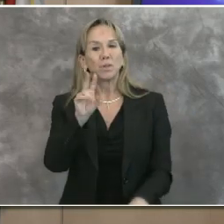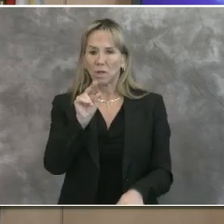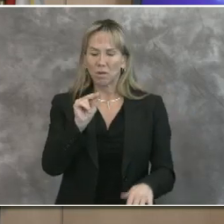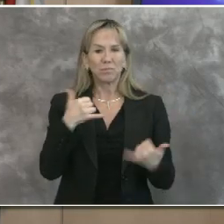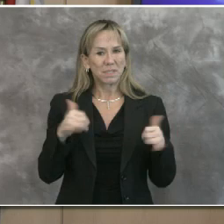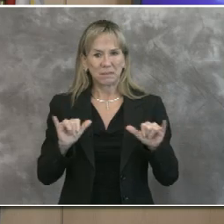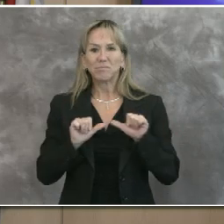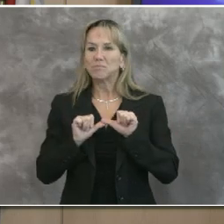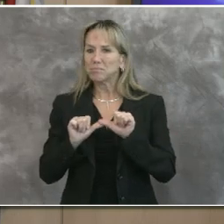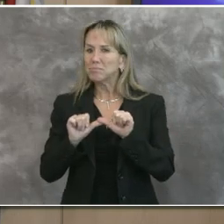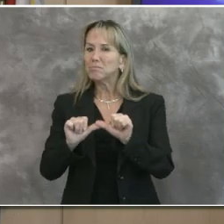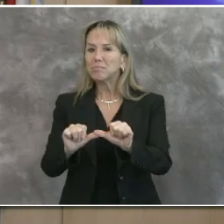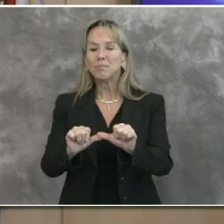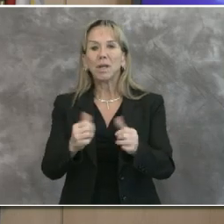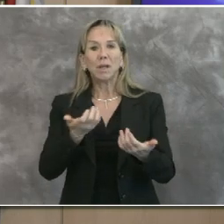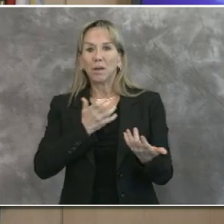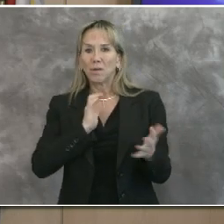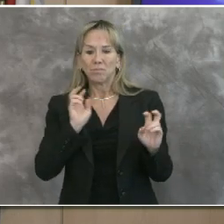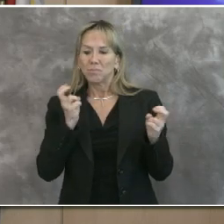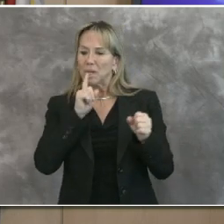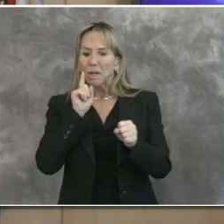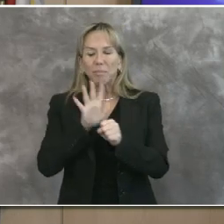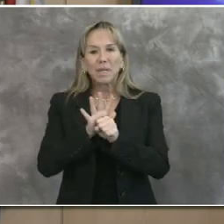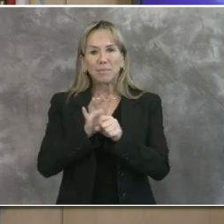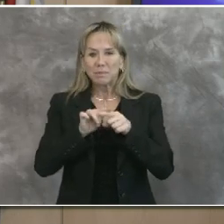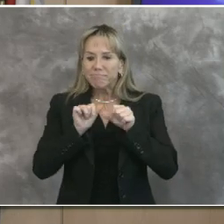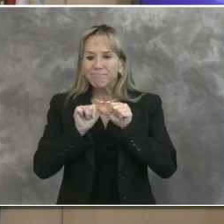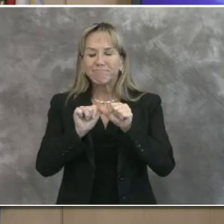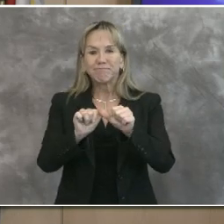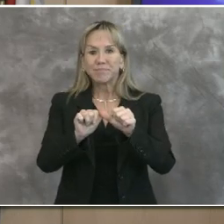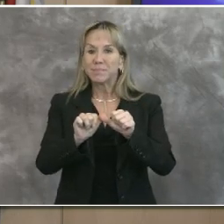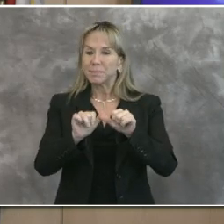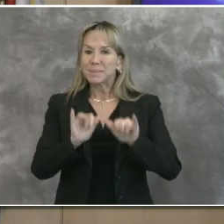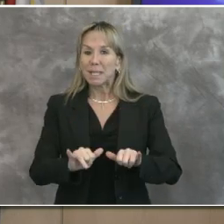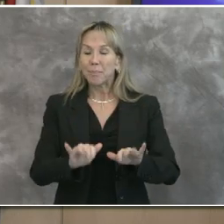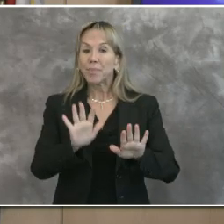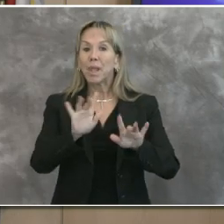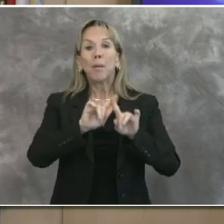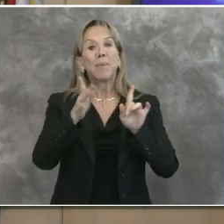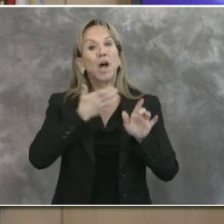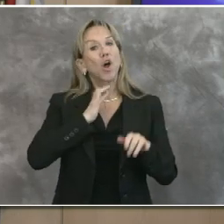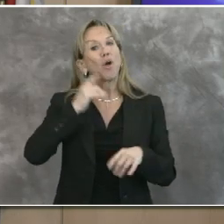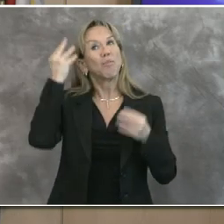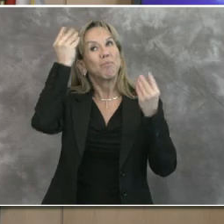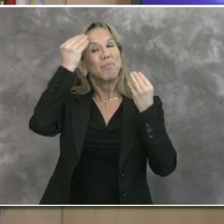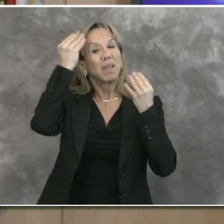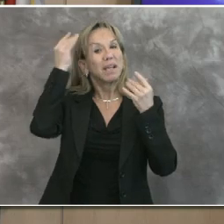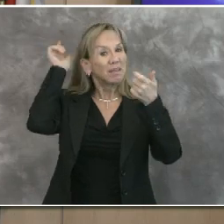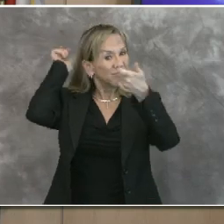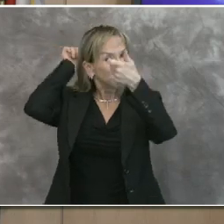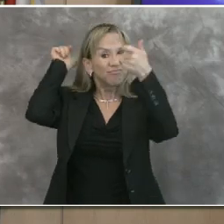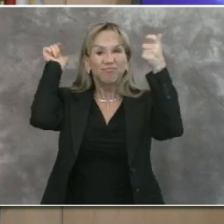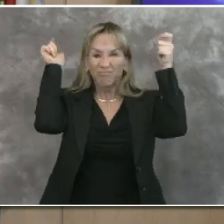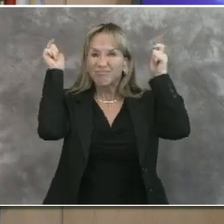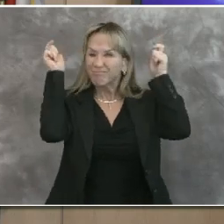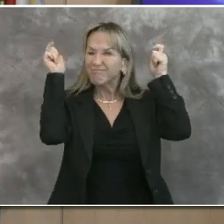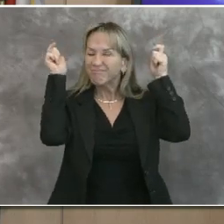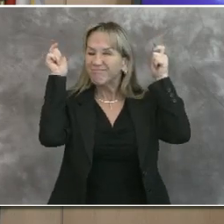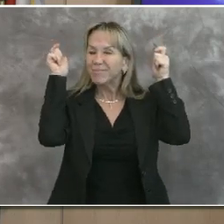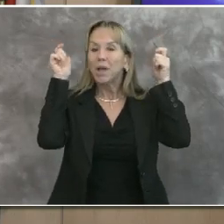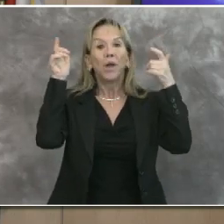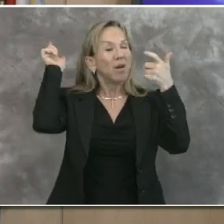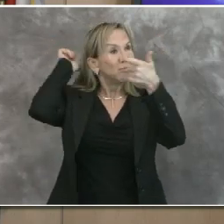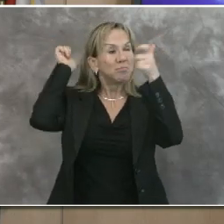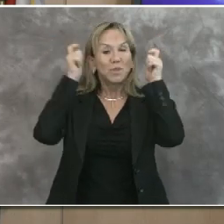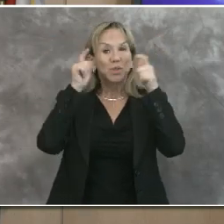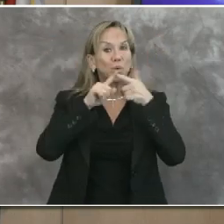remain constant. Our commitment remains the same, but we do begin to shift our mindset into one of